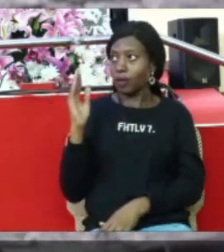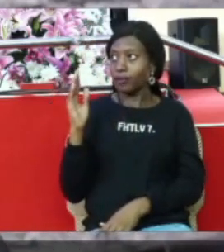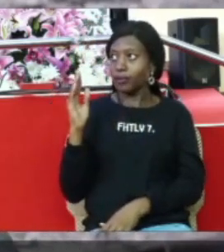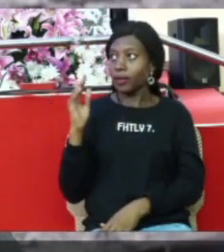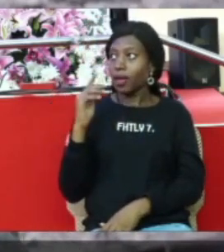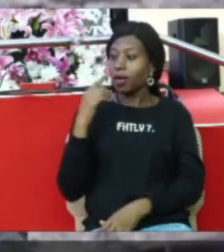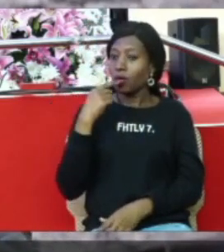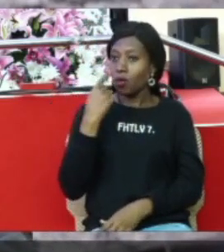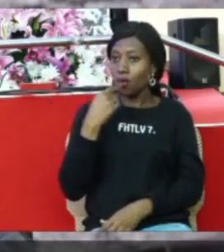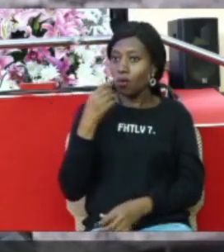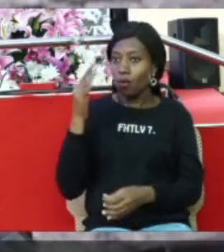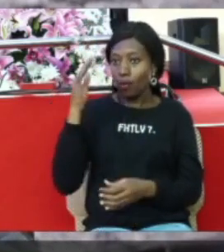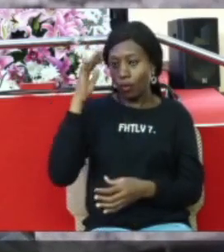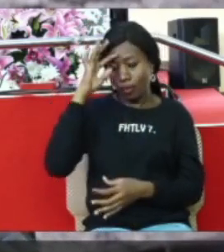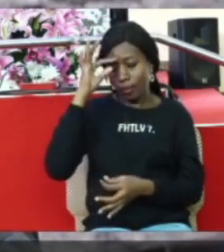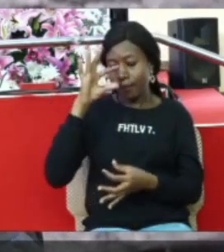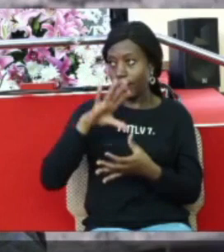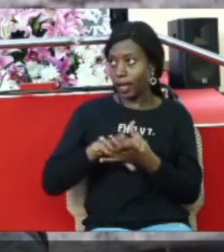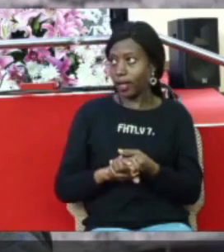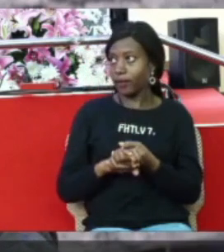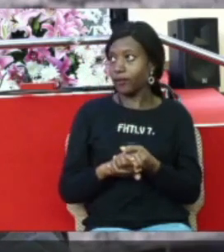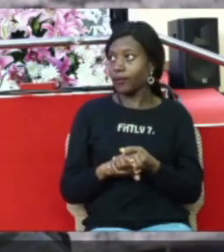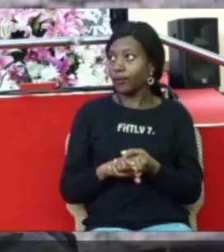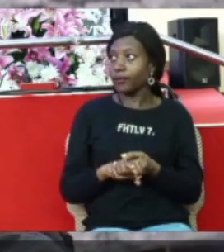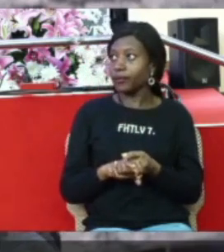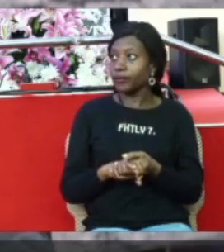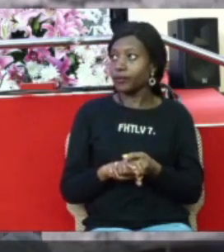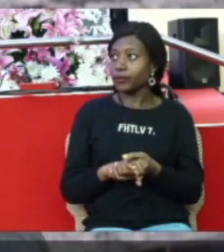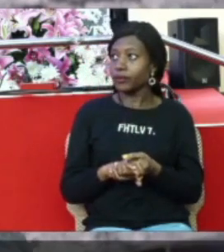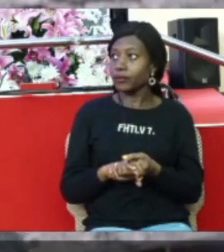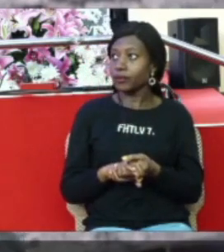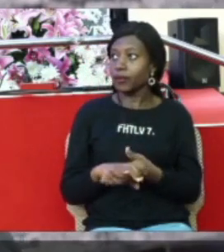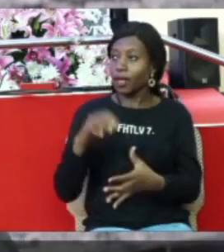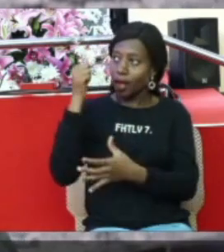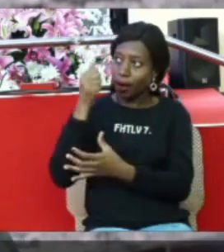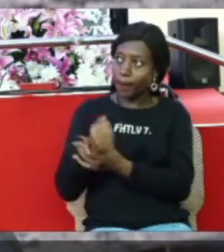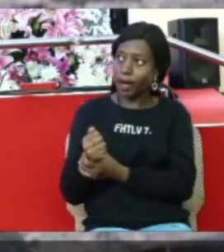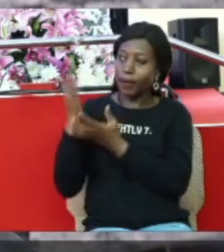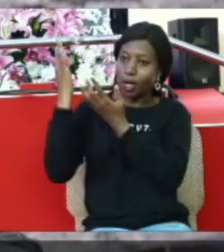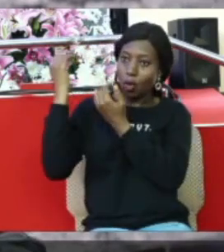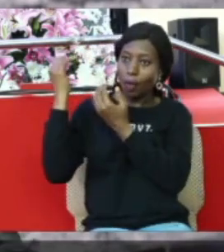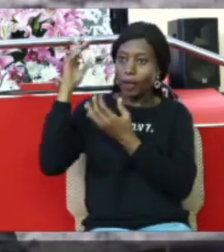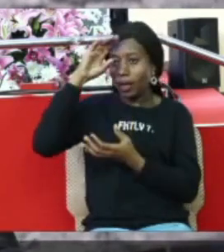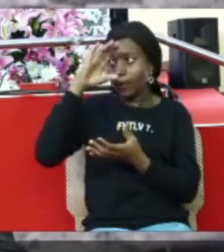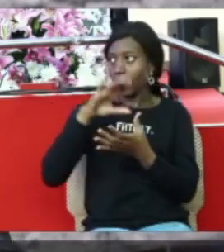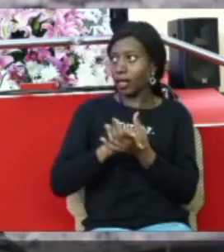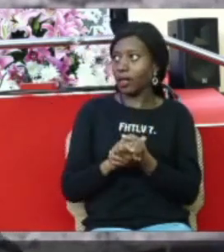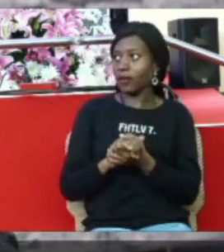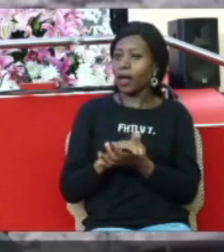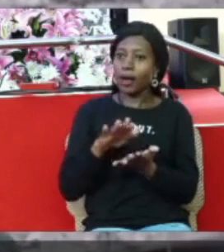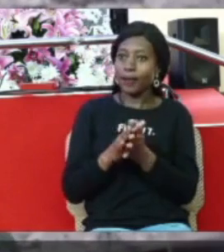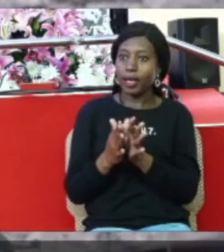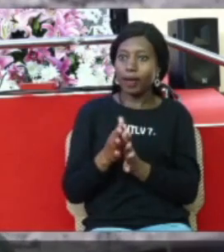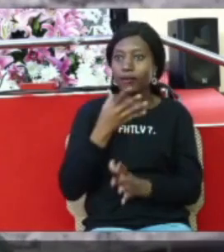that were not. Against all hope, Abraham in hope believed, and so became the father of many